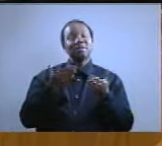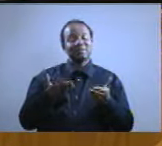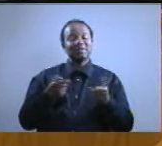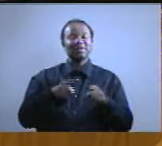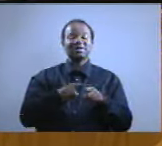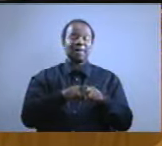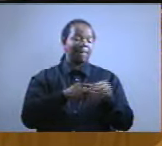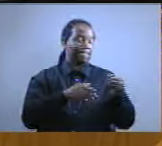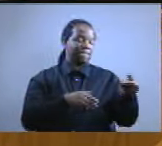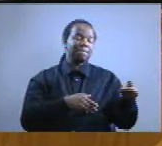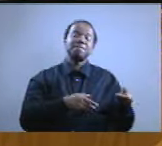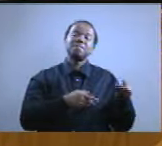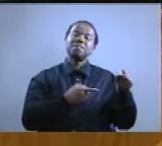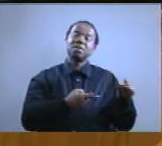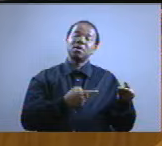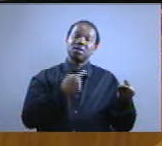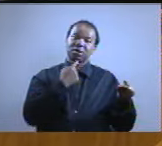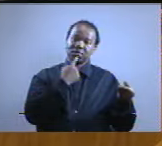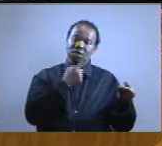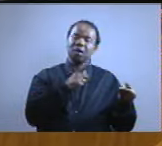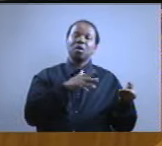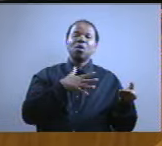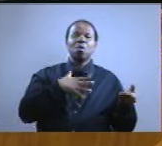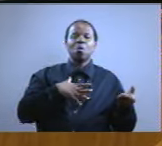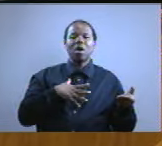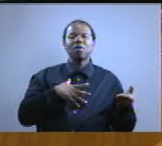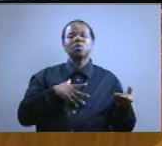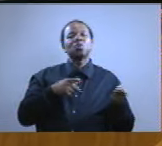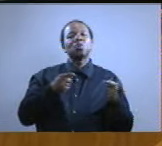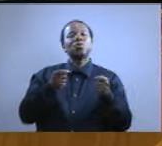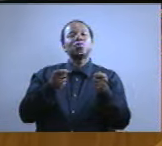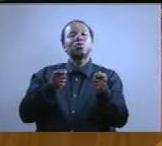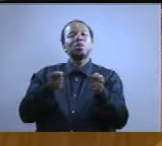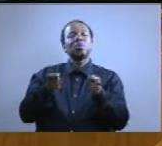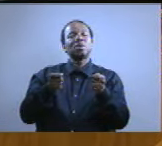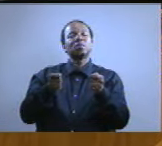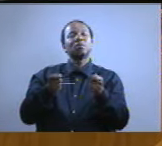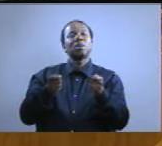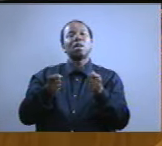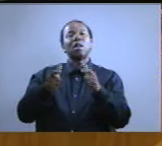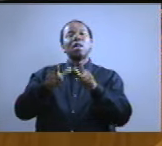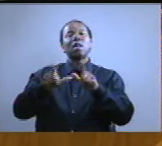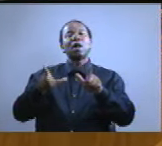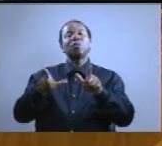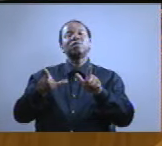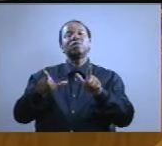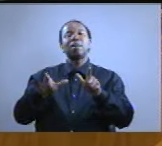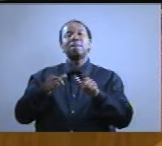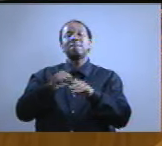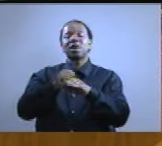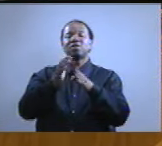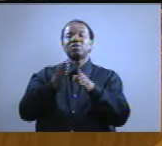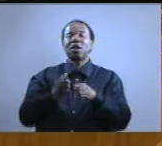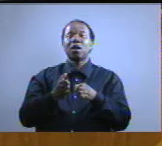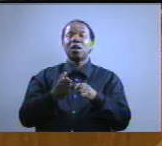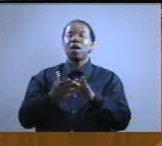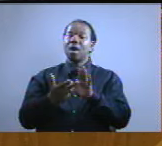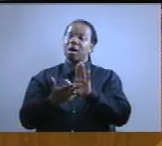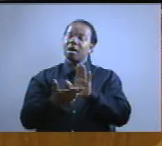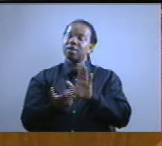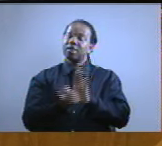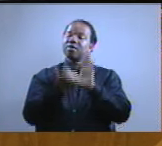indicated, seeks to regulate the language practitioners and ensure that they are accredited, registered, and